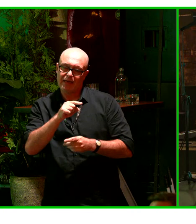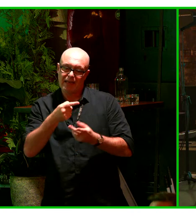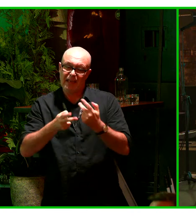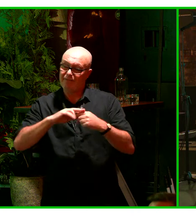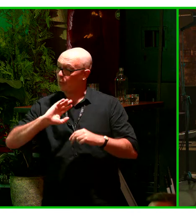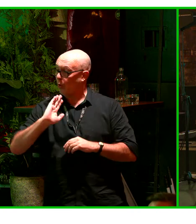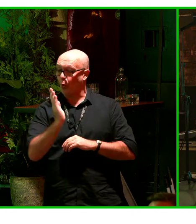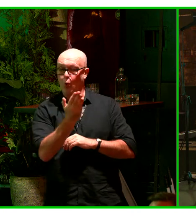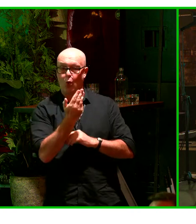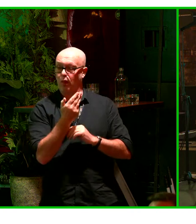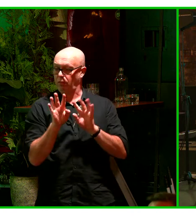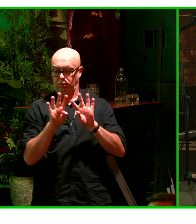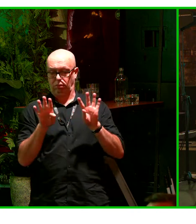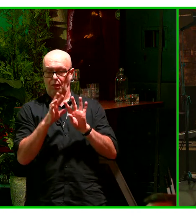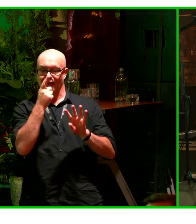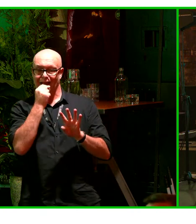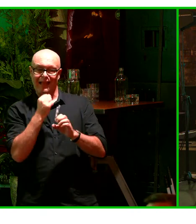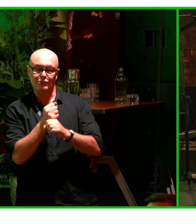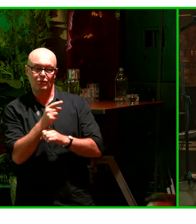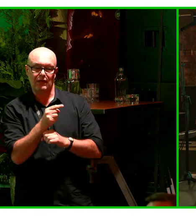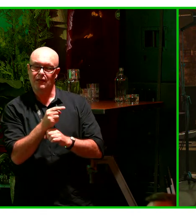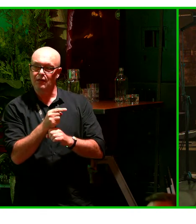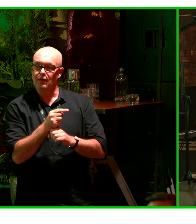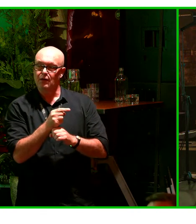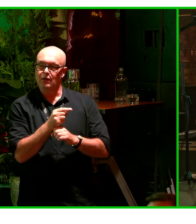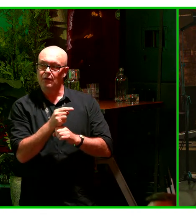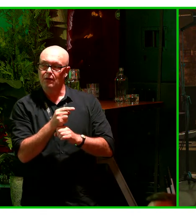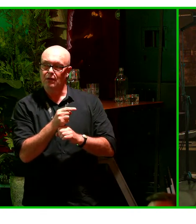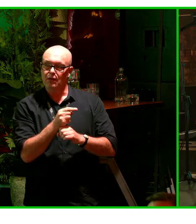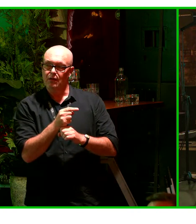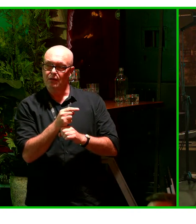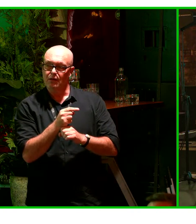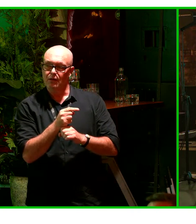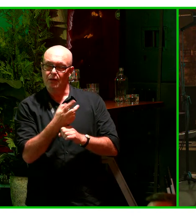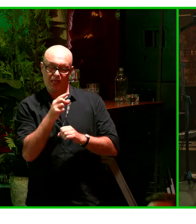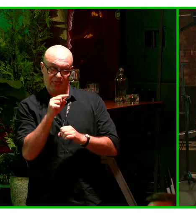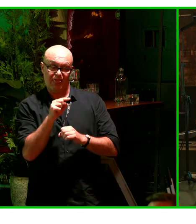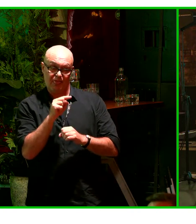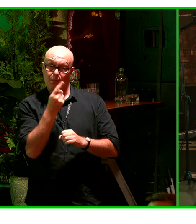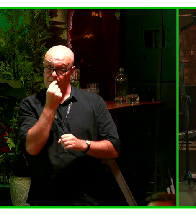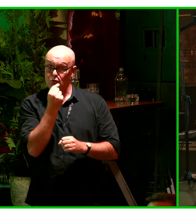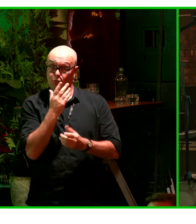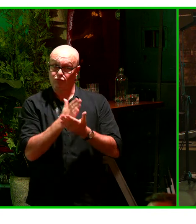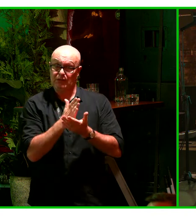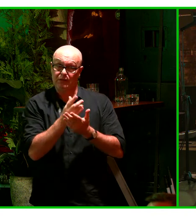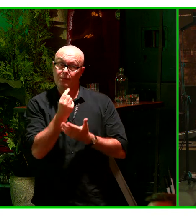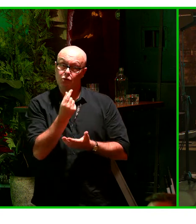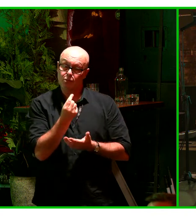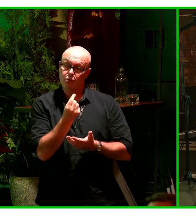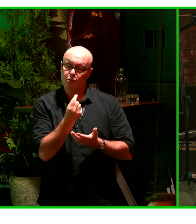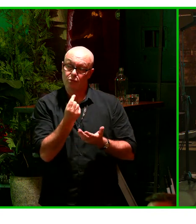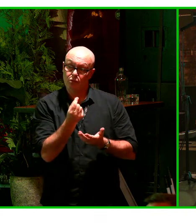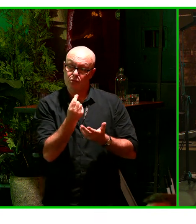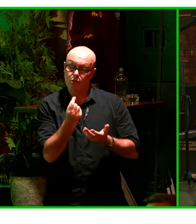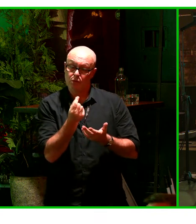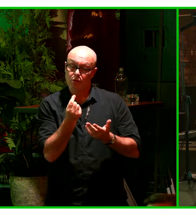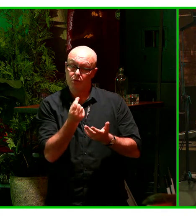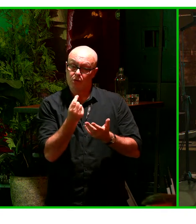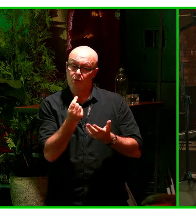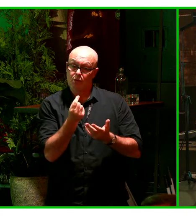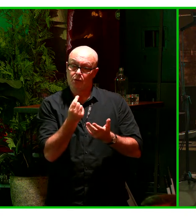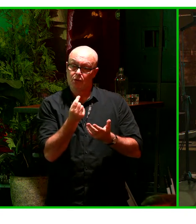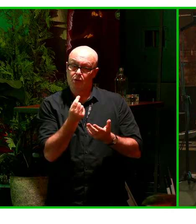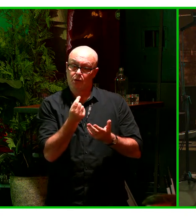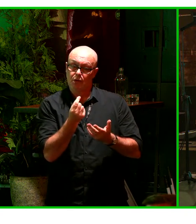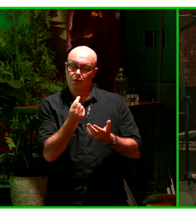think we can get heard that this is actually a fantastic, this could be the catalyst to leveling